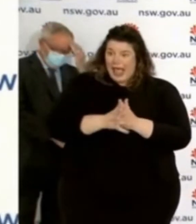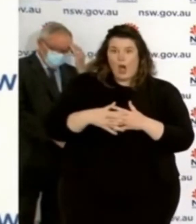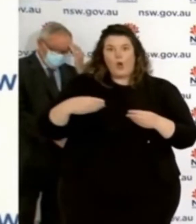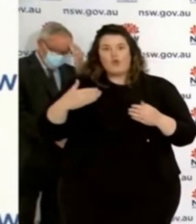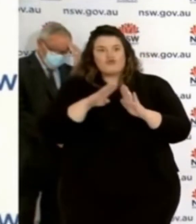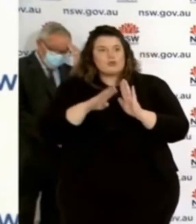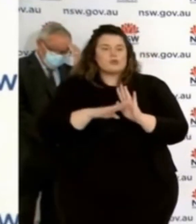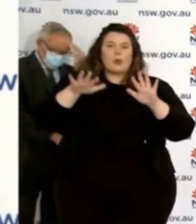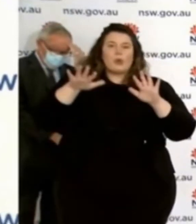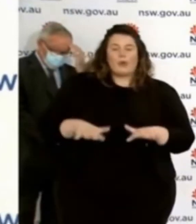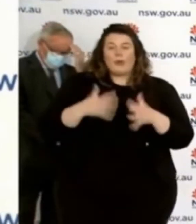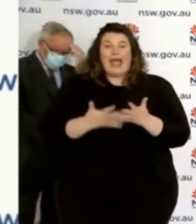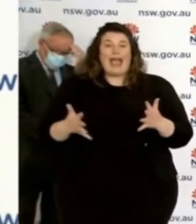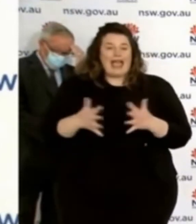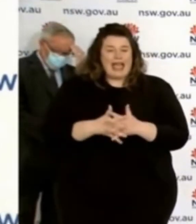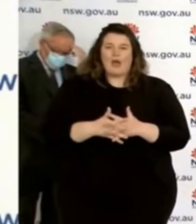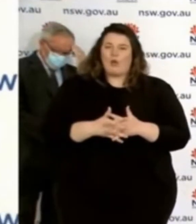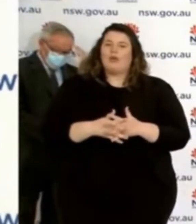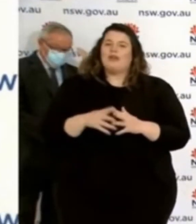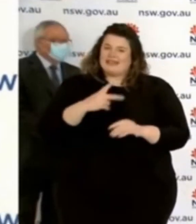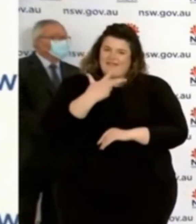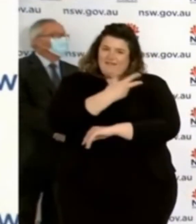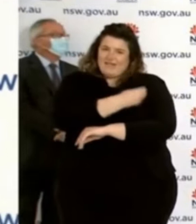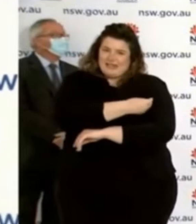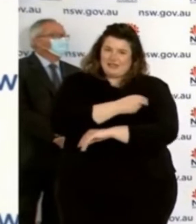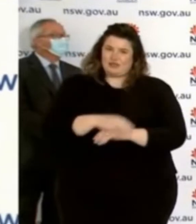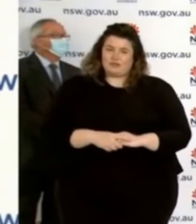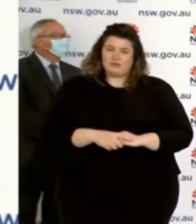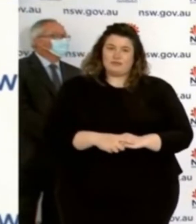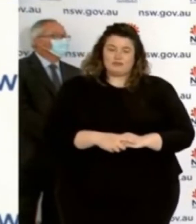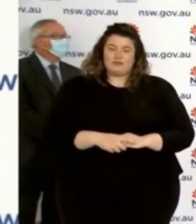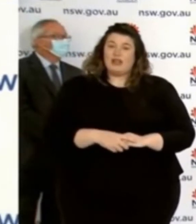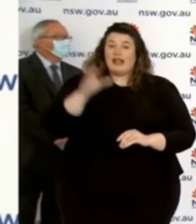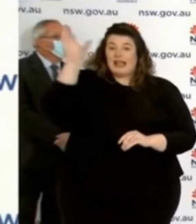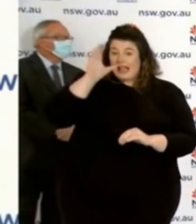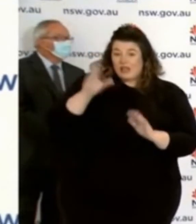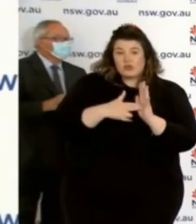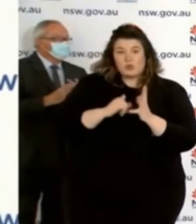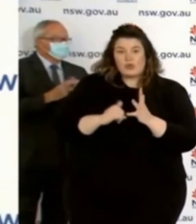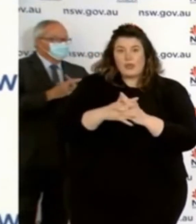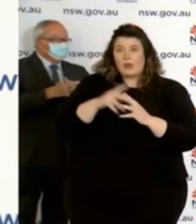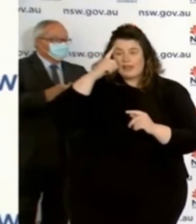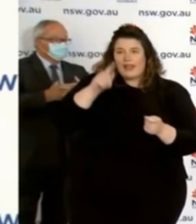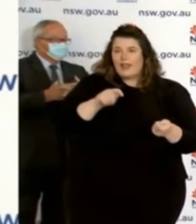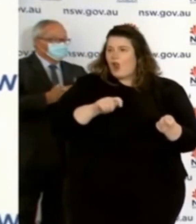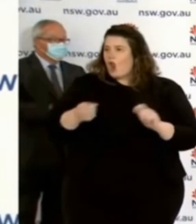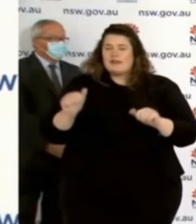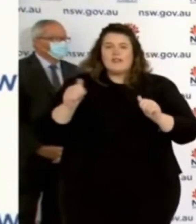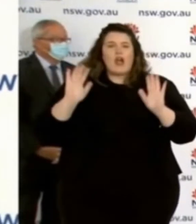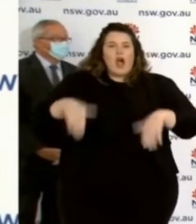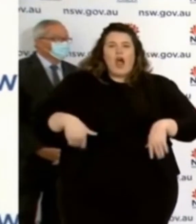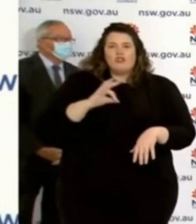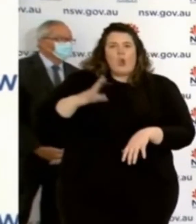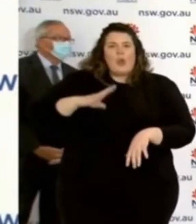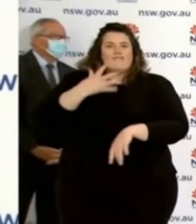actually vaccination. I don't want this opening of the regions today, in parts of the regions, to slow down our vaccination rates, because long